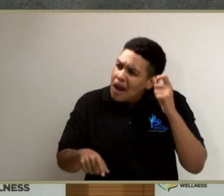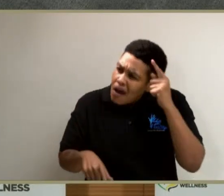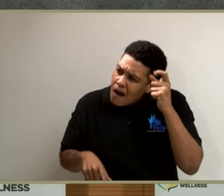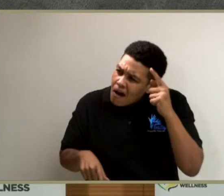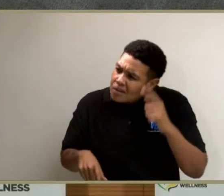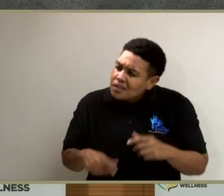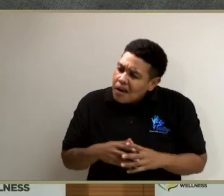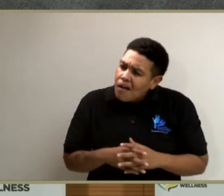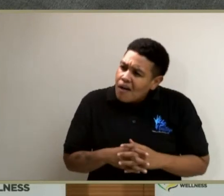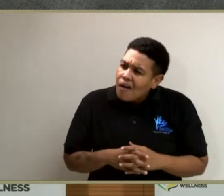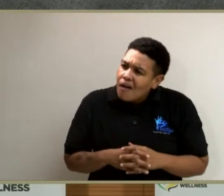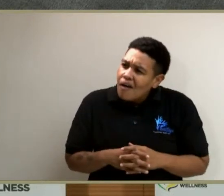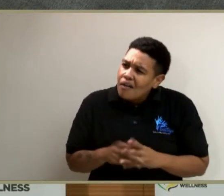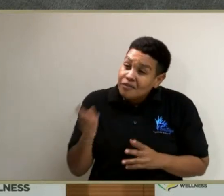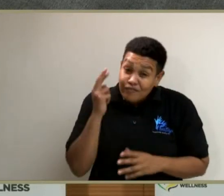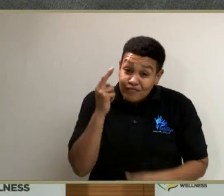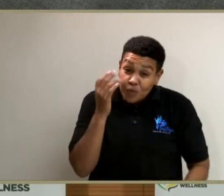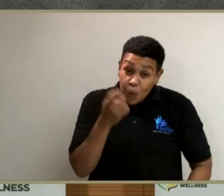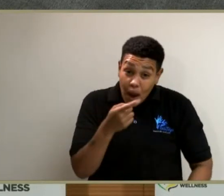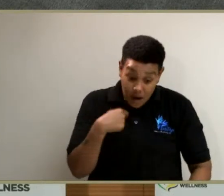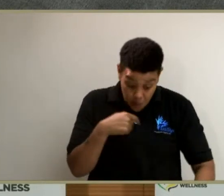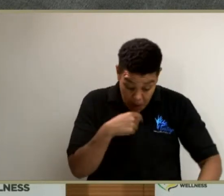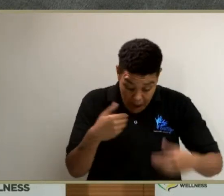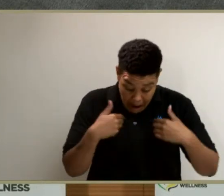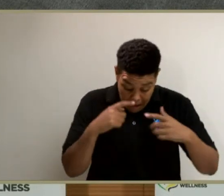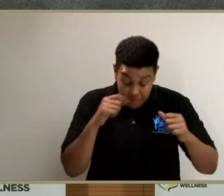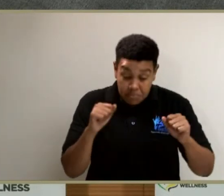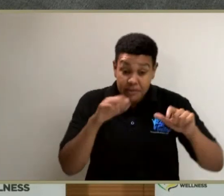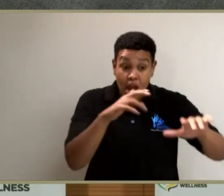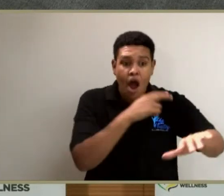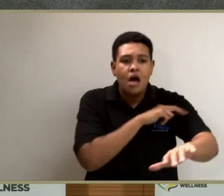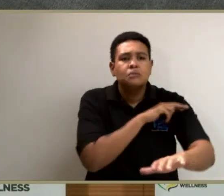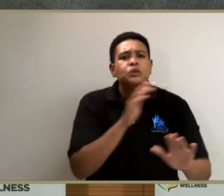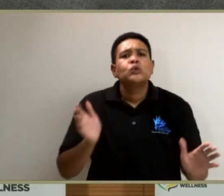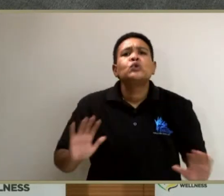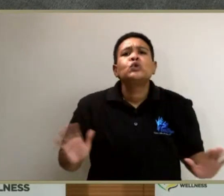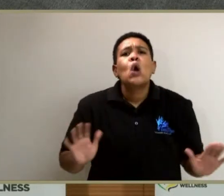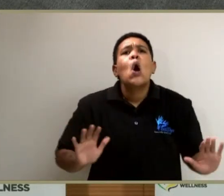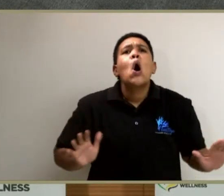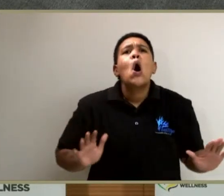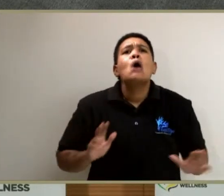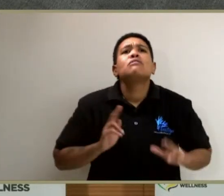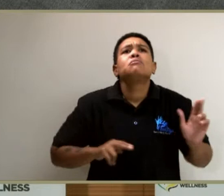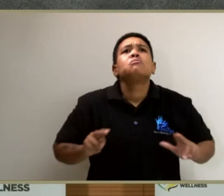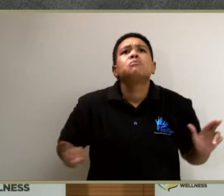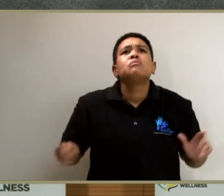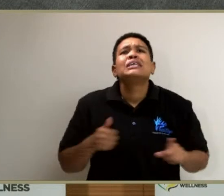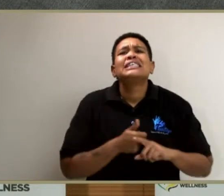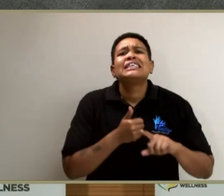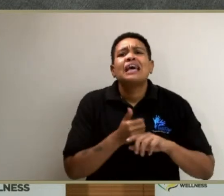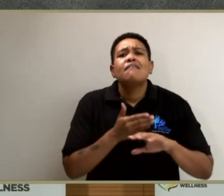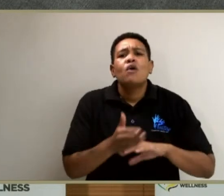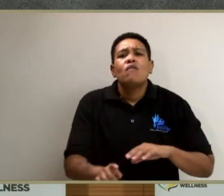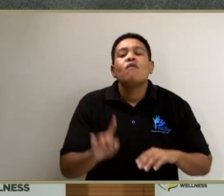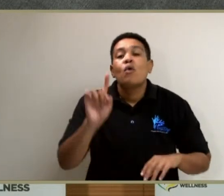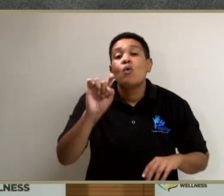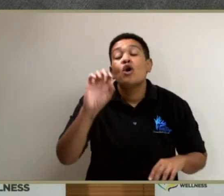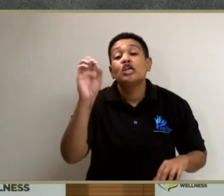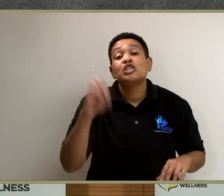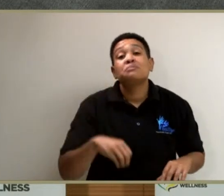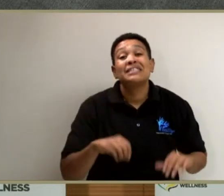understand that the reason why we have these numbers that are placing us over the